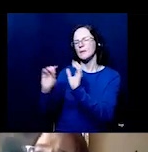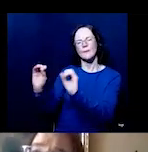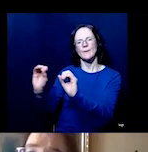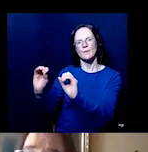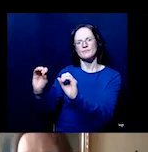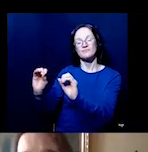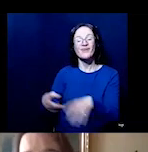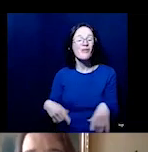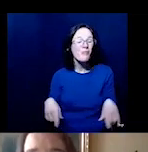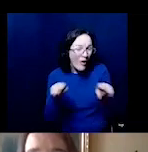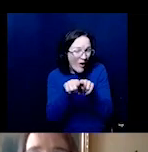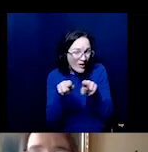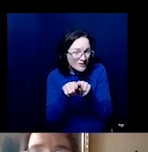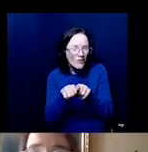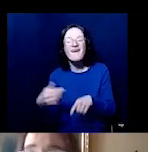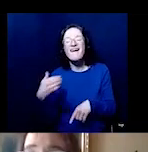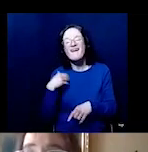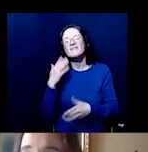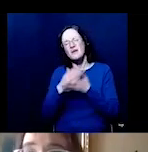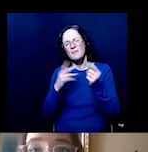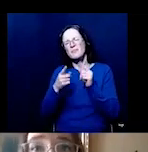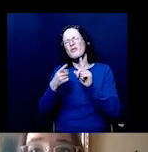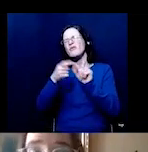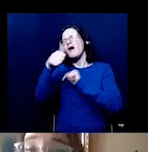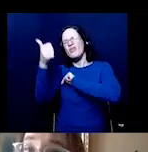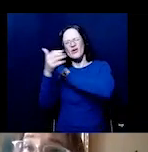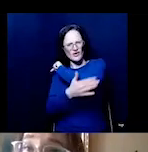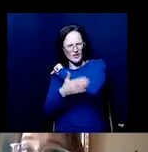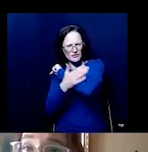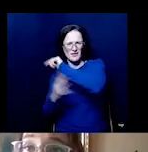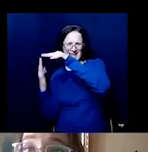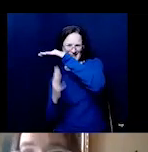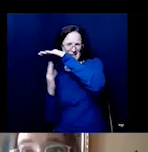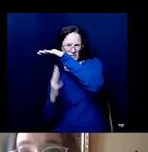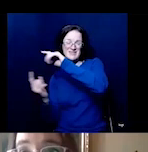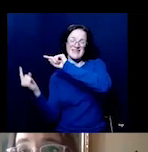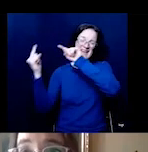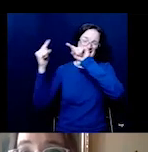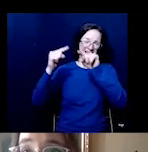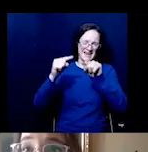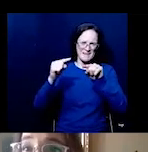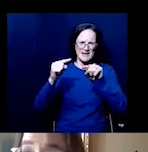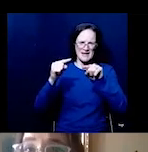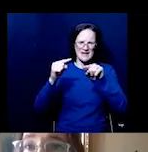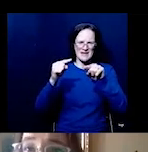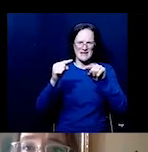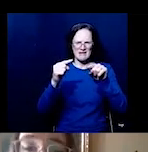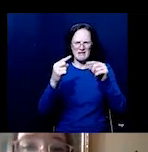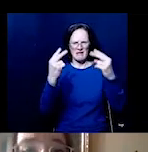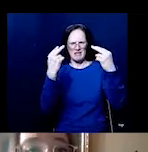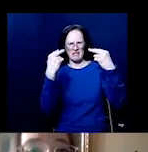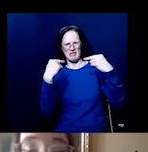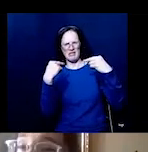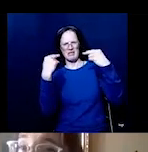it to affect their immigration status. So there's a bunch of situations where some people don't have the label of having